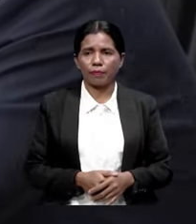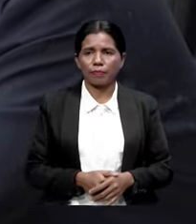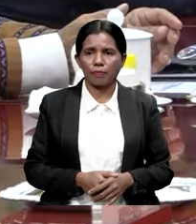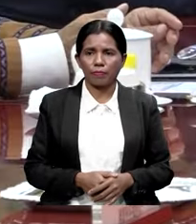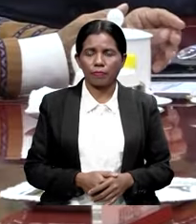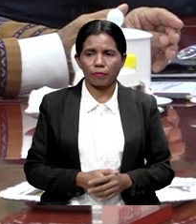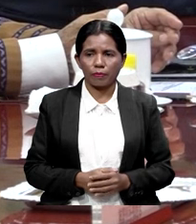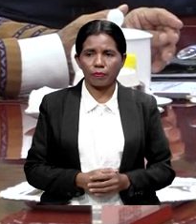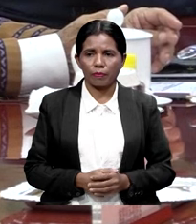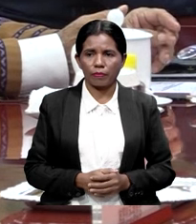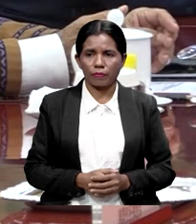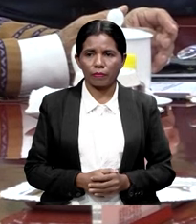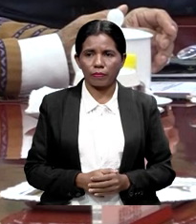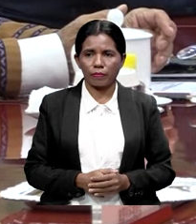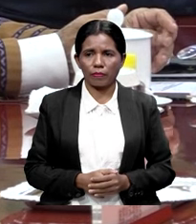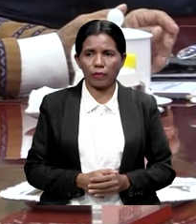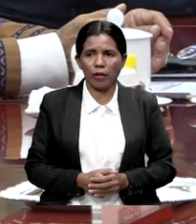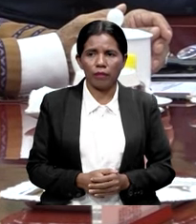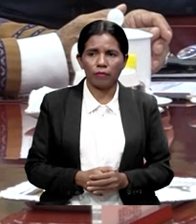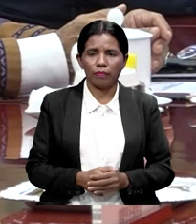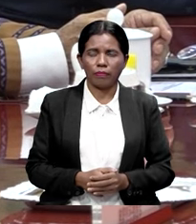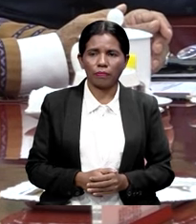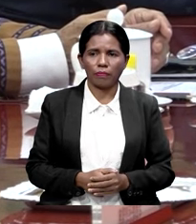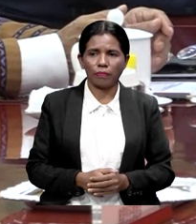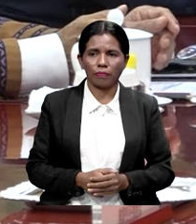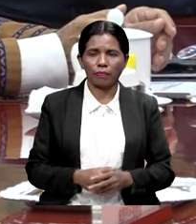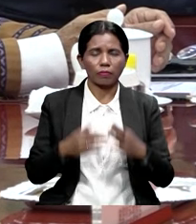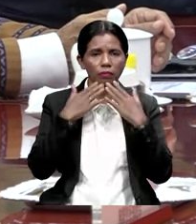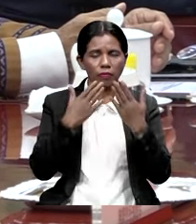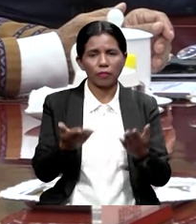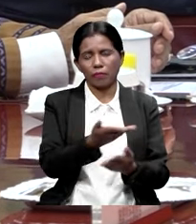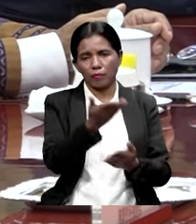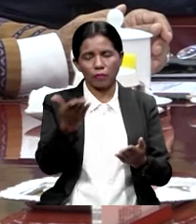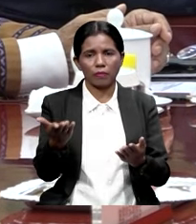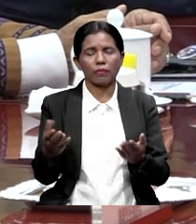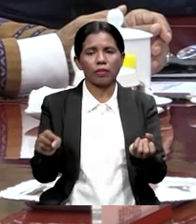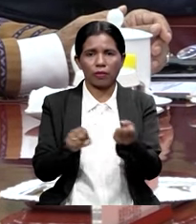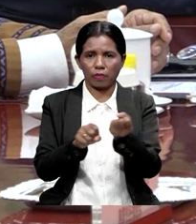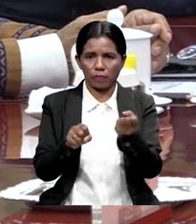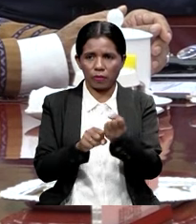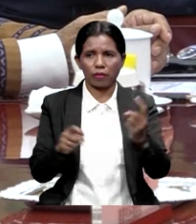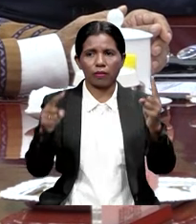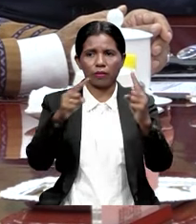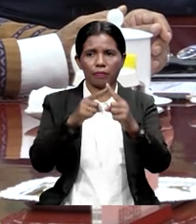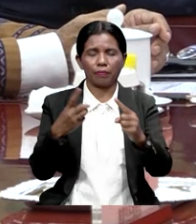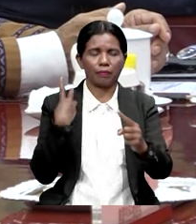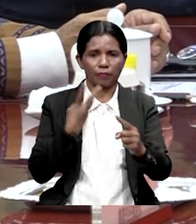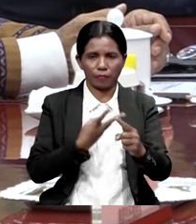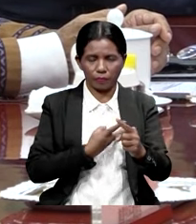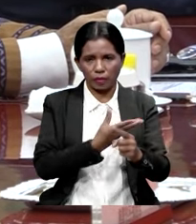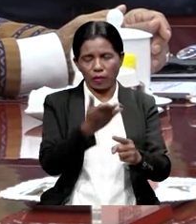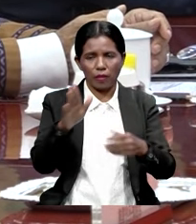And we thank you today for your support. During the COVID pandemic,